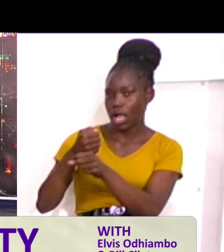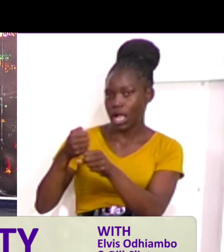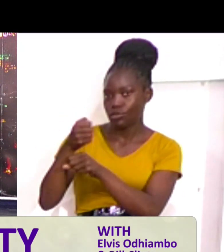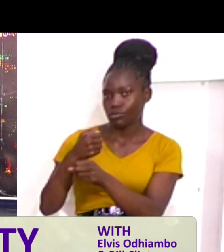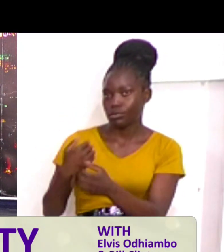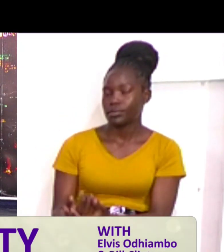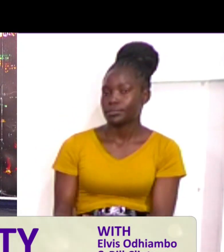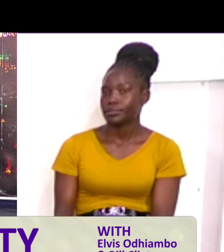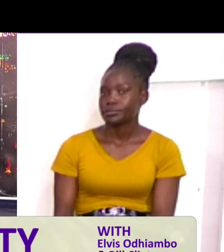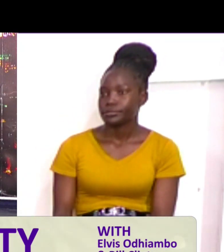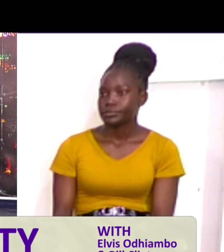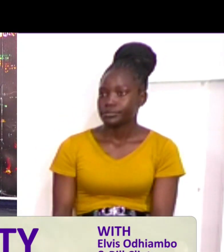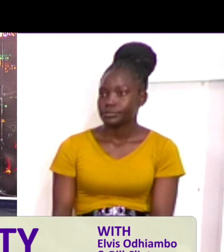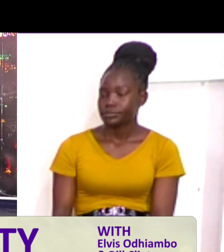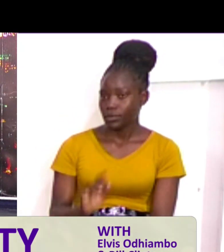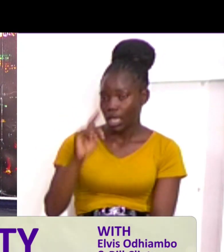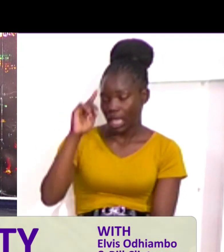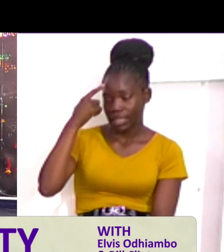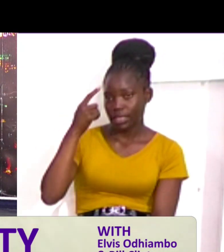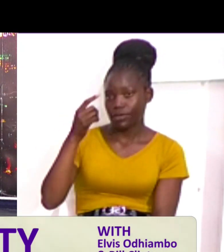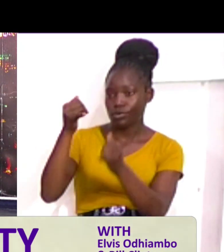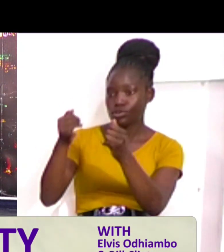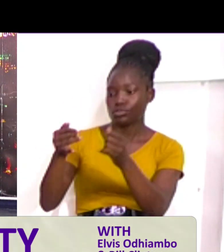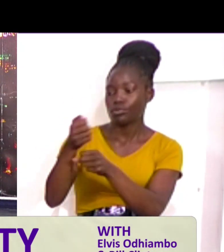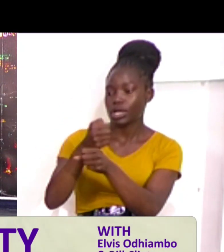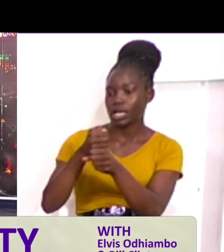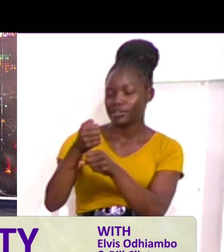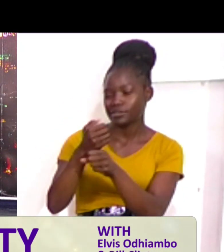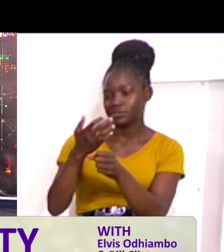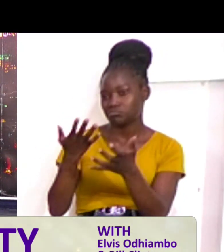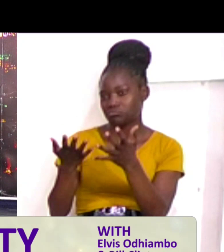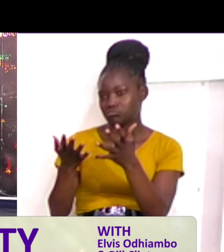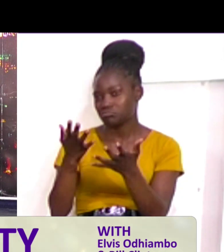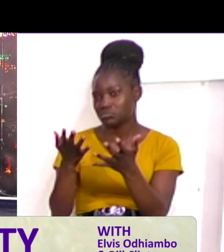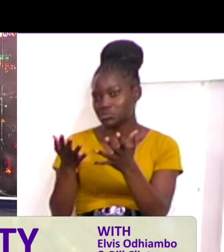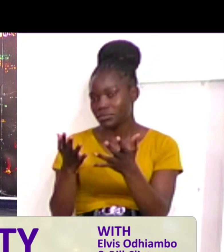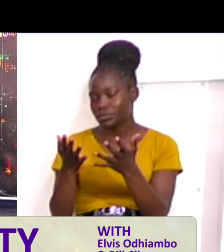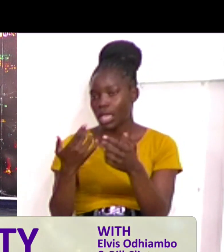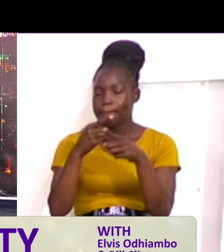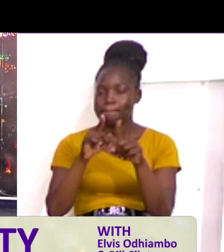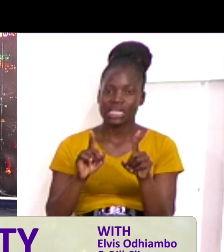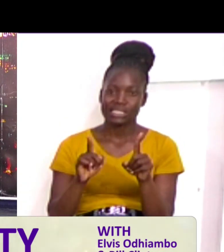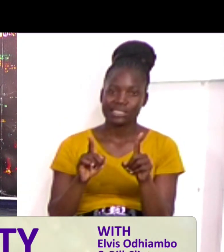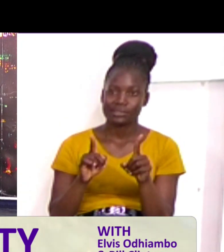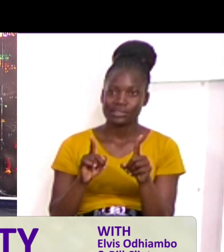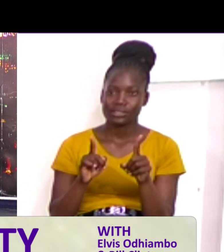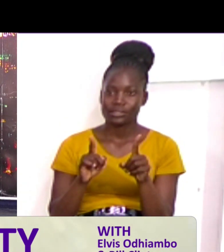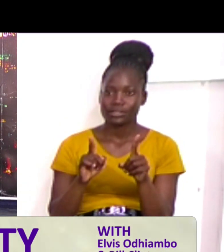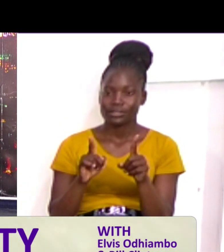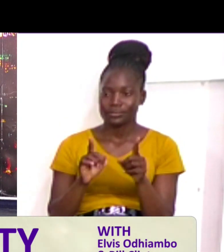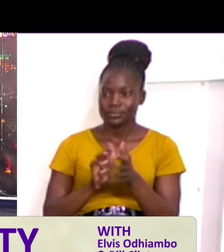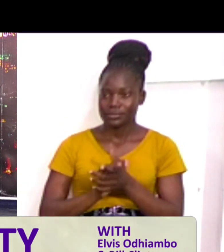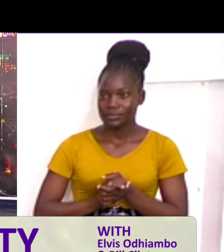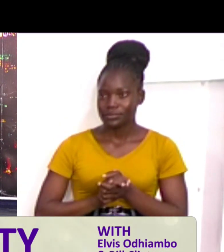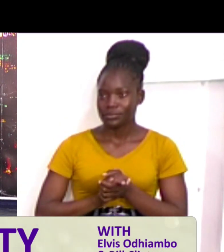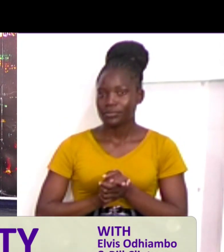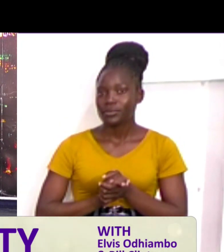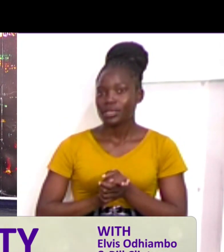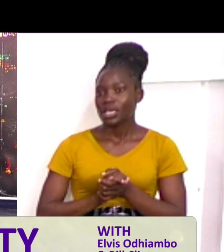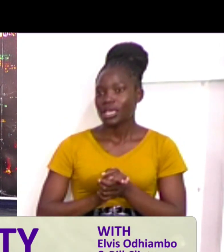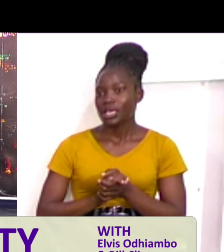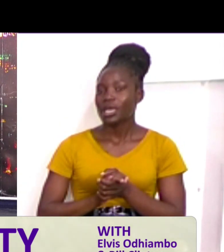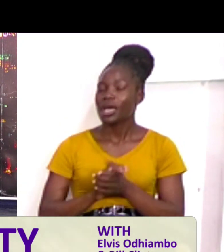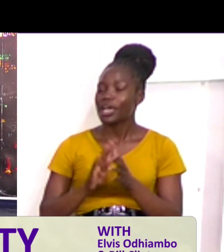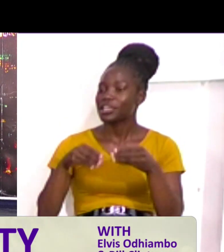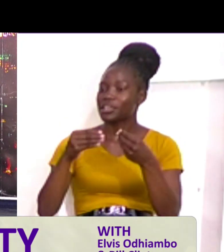a rough time? I think for Newcastle they are a bit down nowadays. But again, giving Fulham a